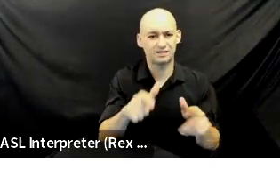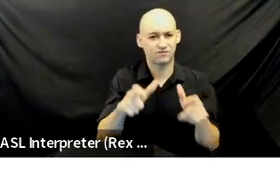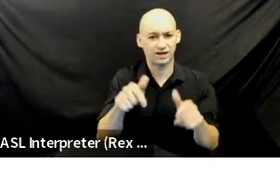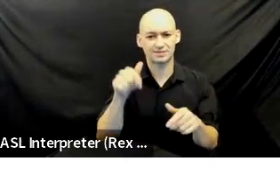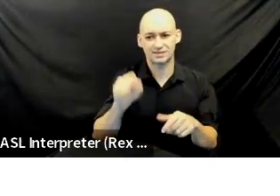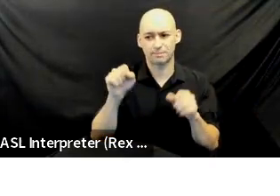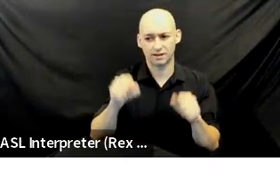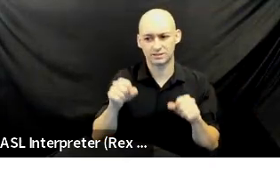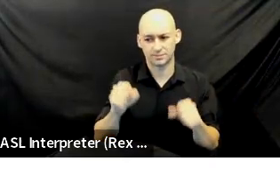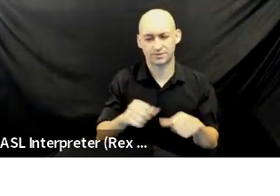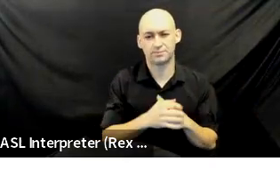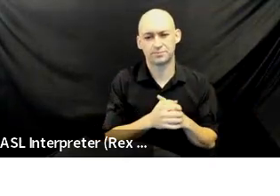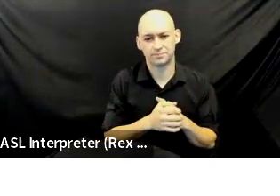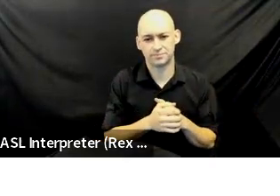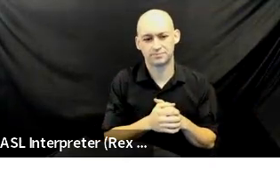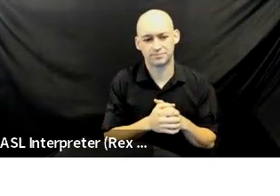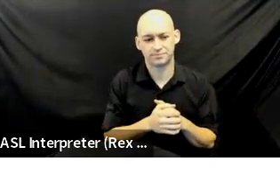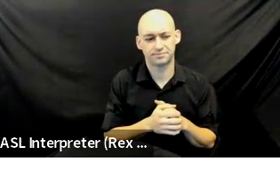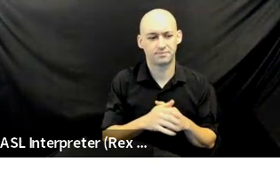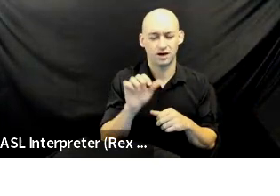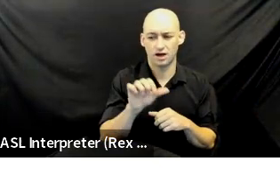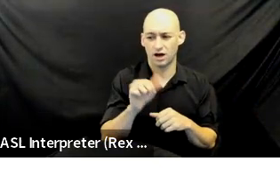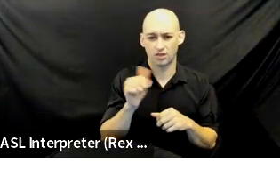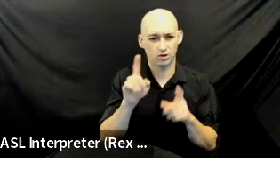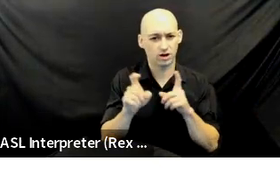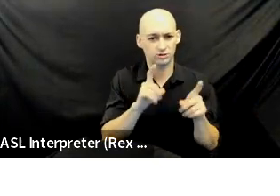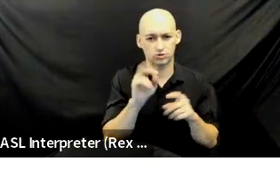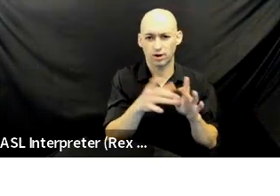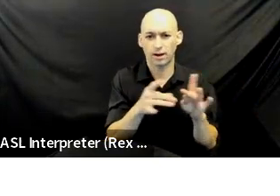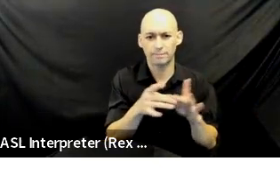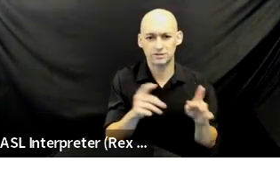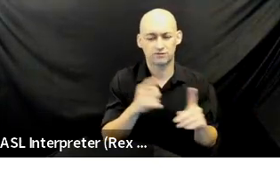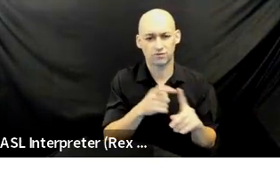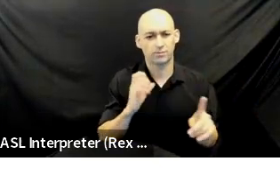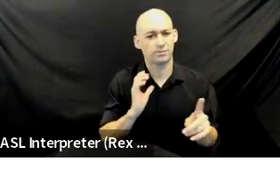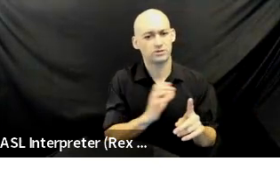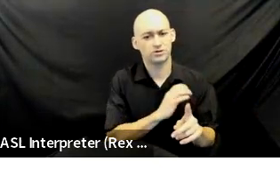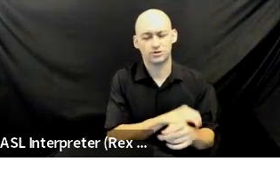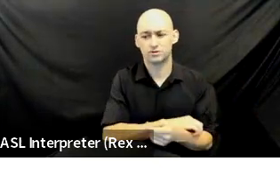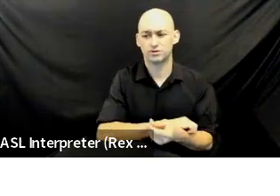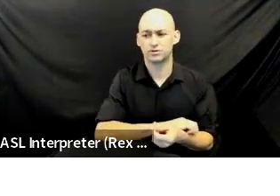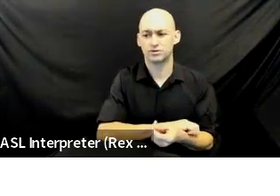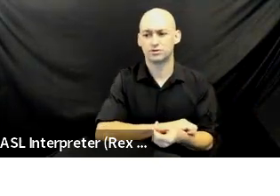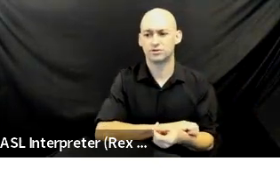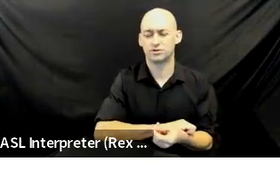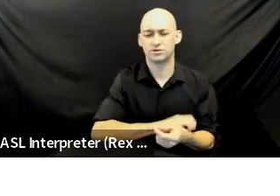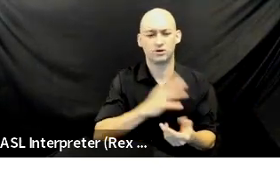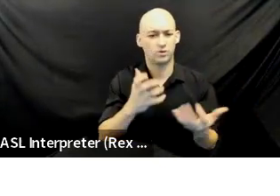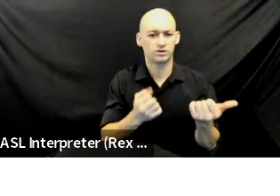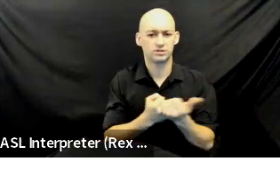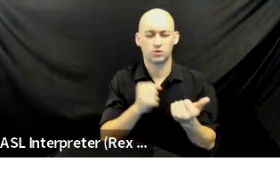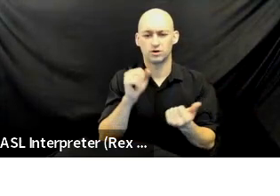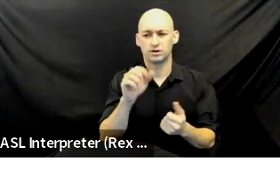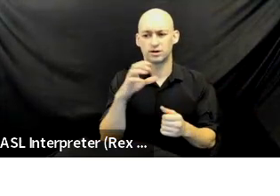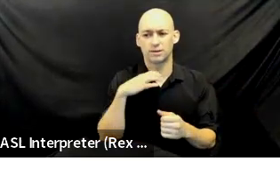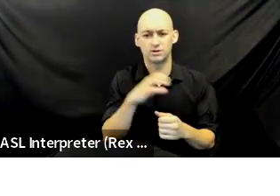Do you have any other comments or questions from commissioners? I would just like to support Commissioner Liu's